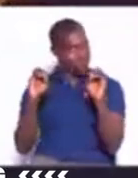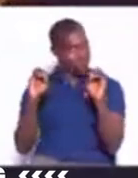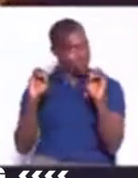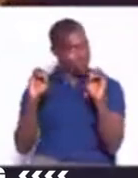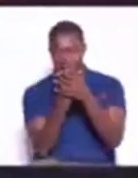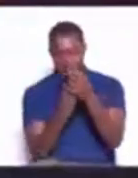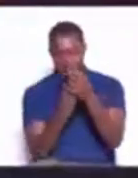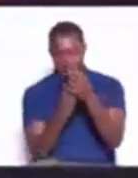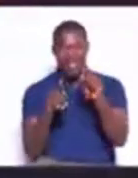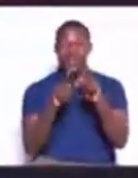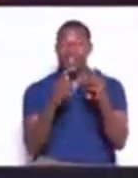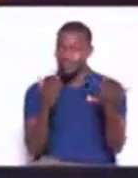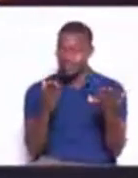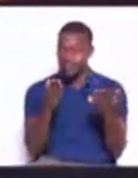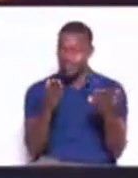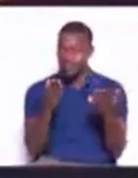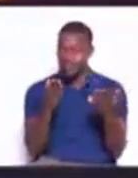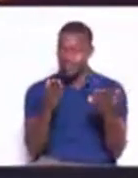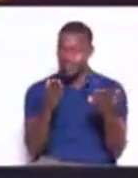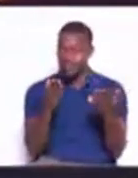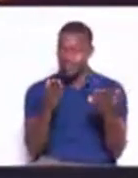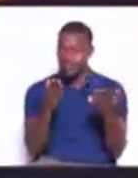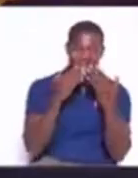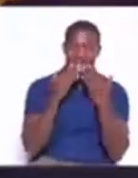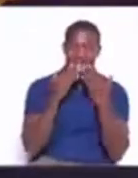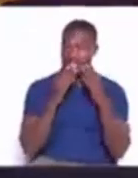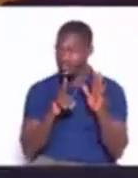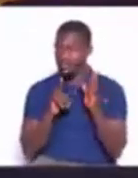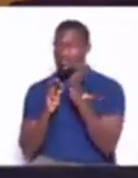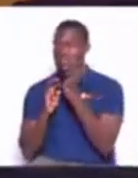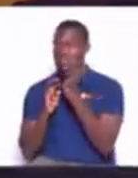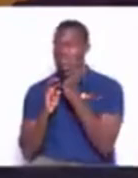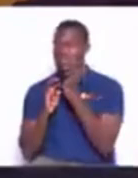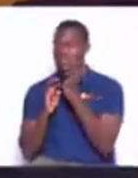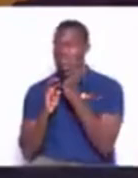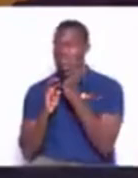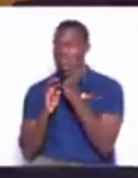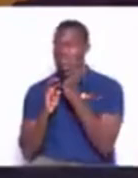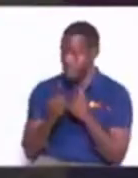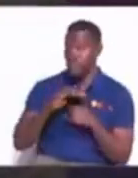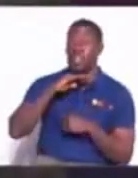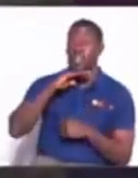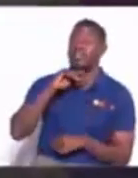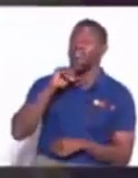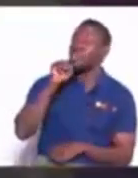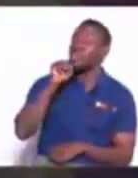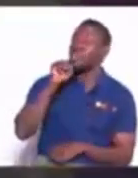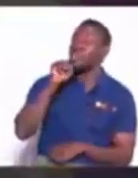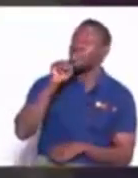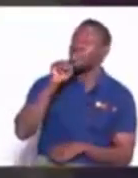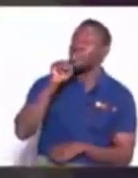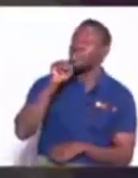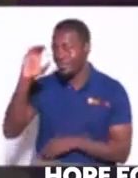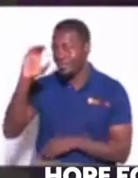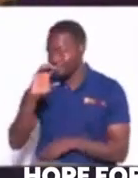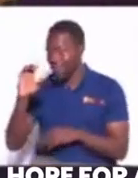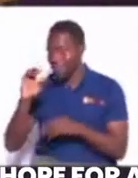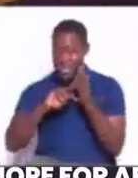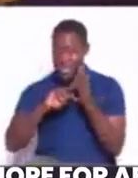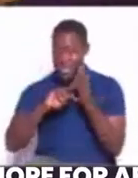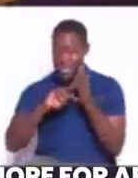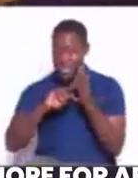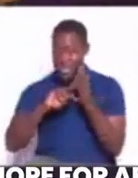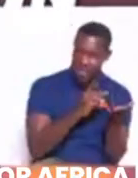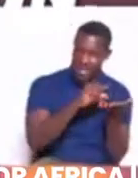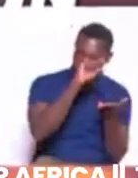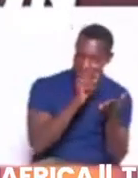law. Jesus came because we needed grace, and so Jesus died on the cross. So if there's no grace, there's no cross. If there's